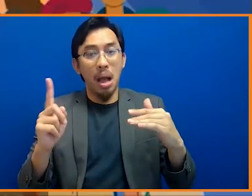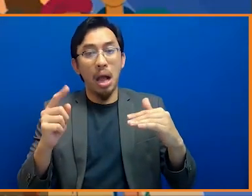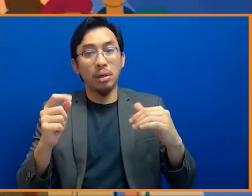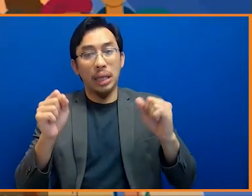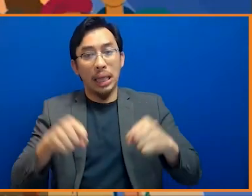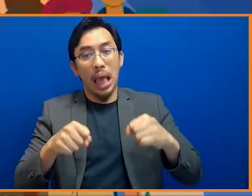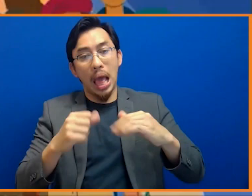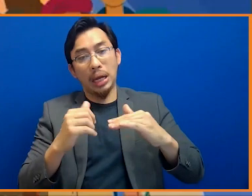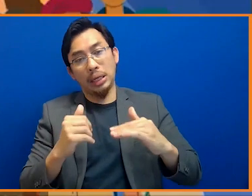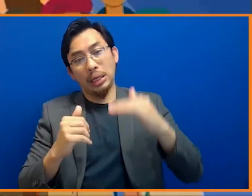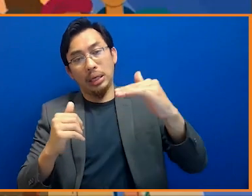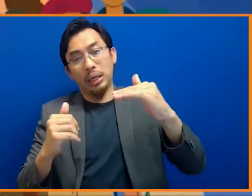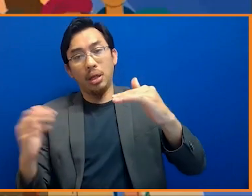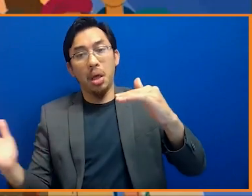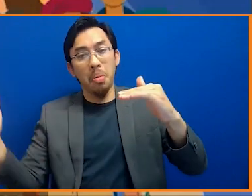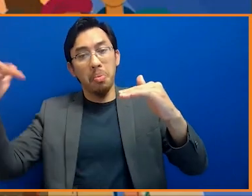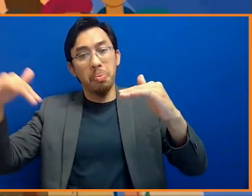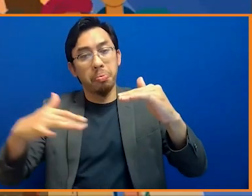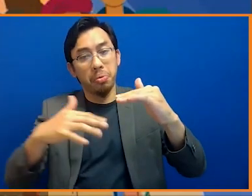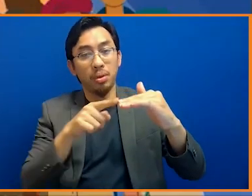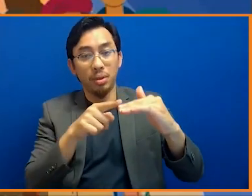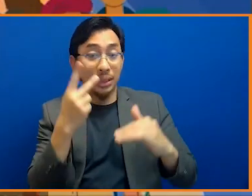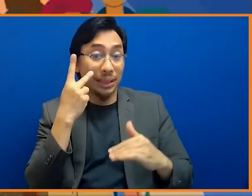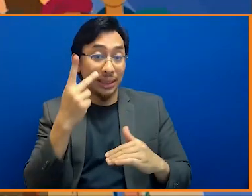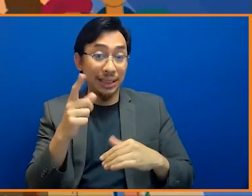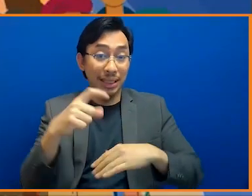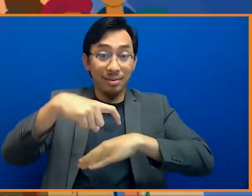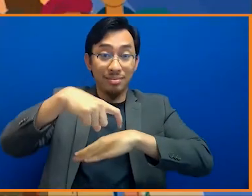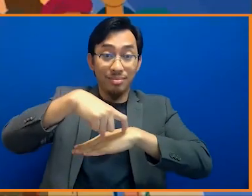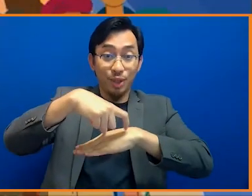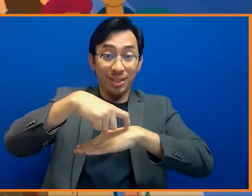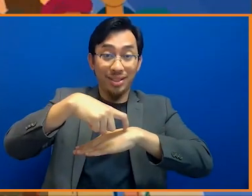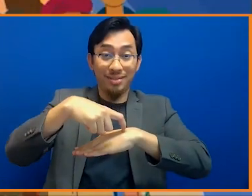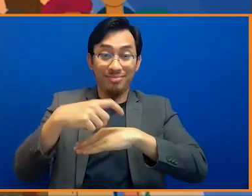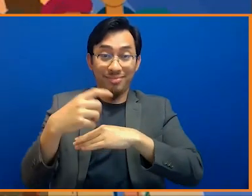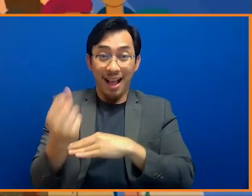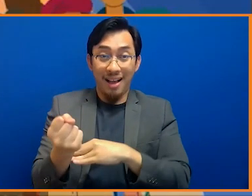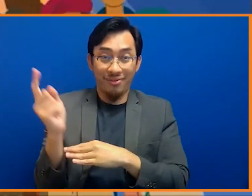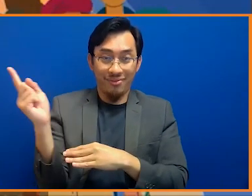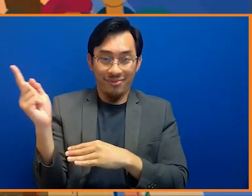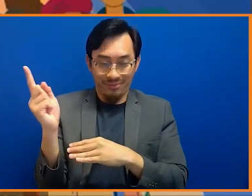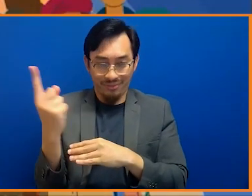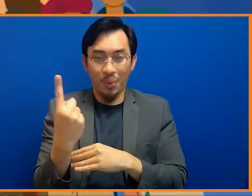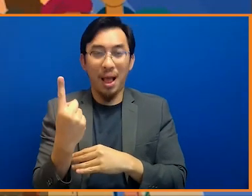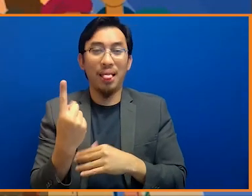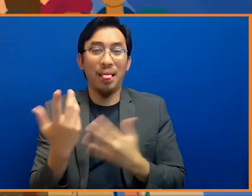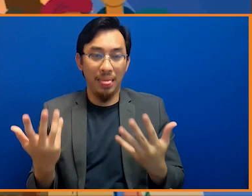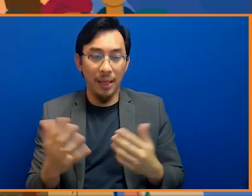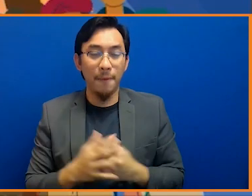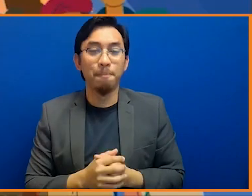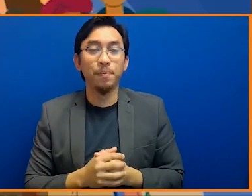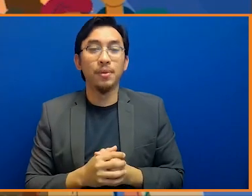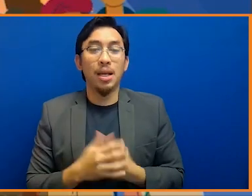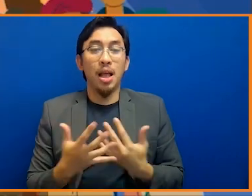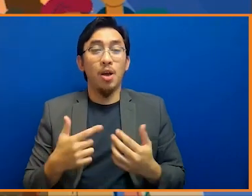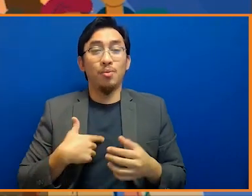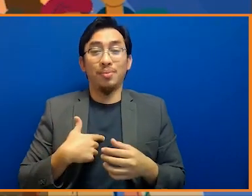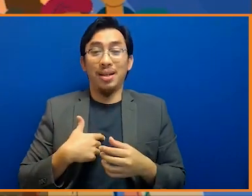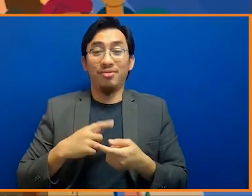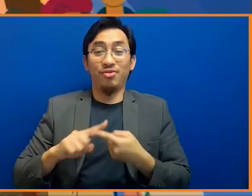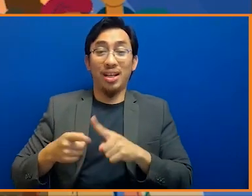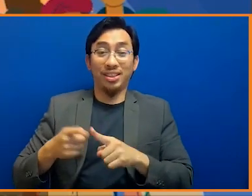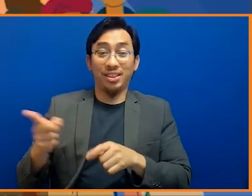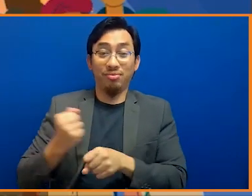can't, you can still see the roof of the mosque left. Now, my